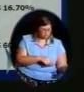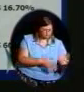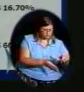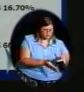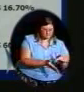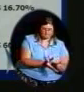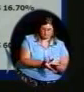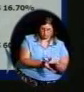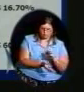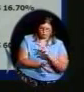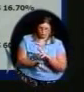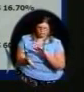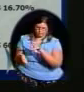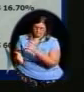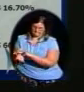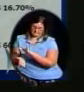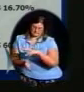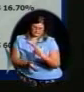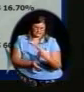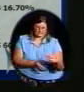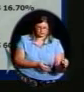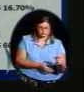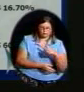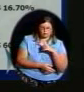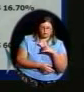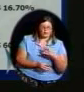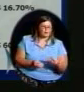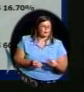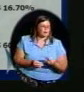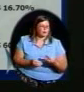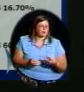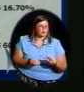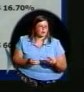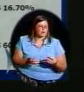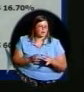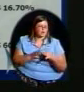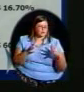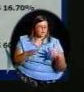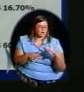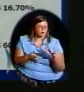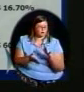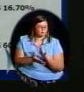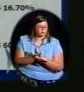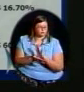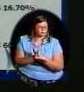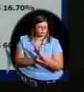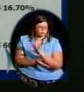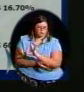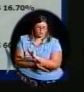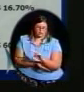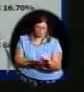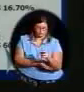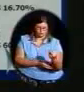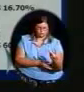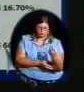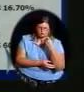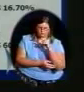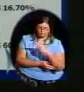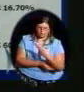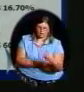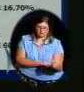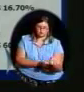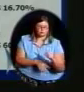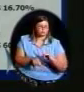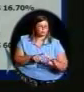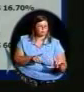we have a 10 through 12 structure, the majority of Kansas schools are a 9 through 12 structure. Those risk areas probably showed up on the 9th graders, but are